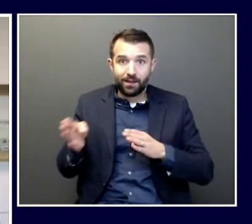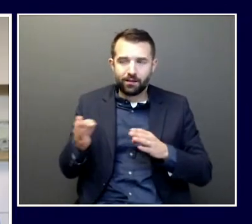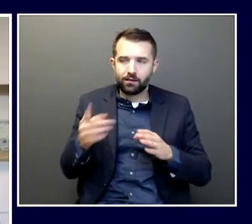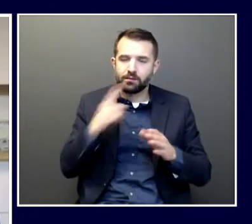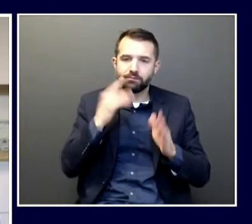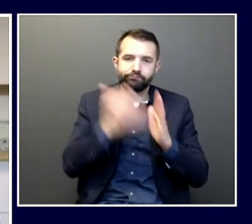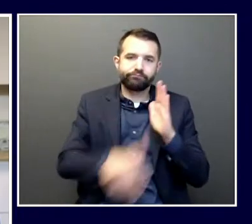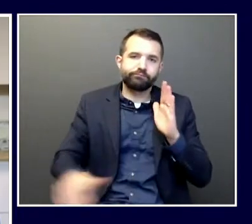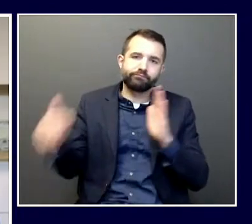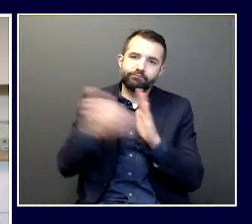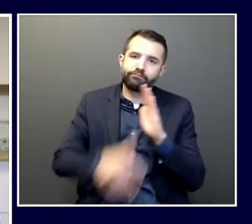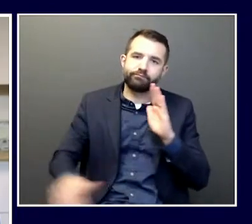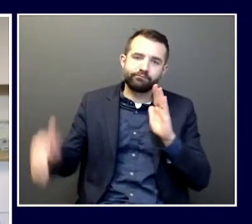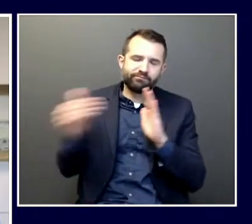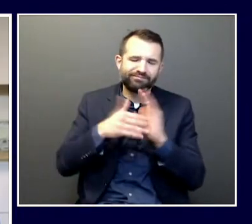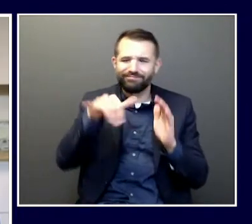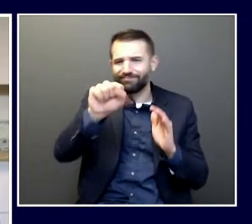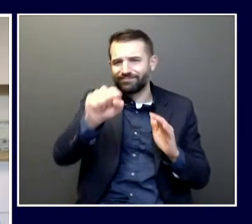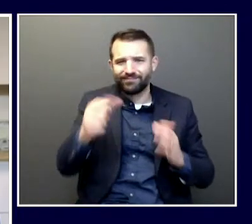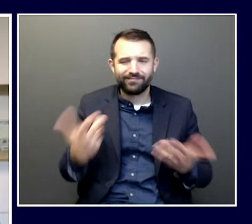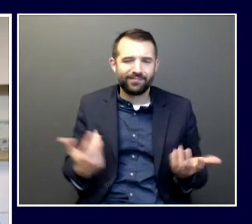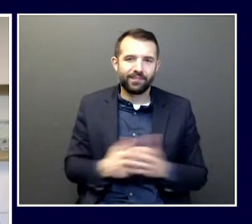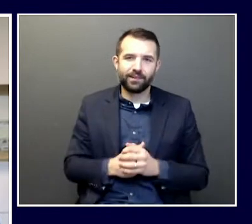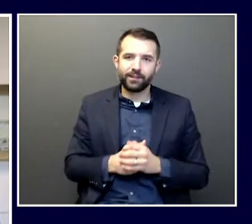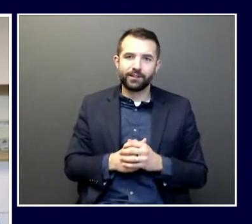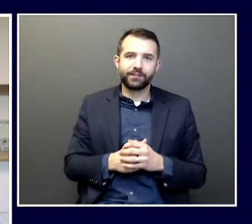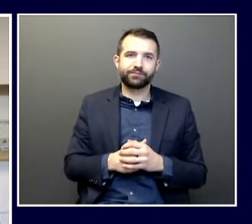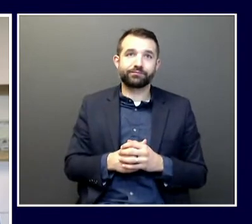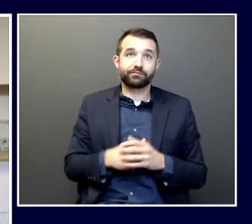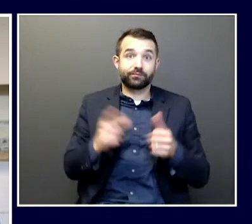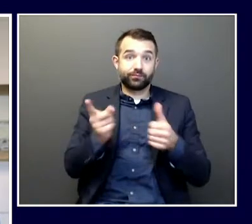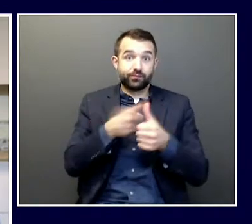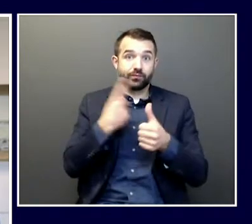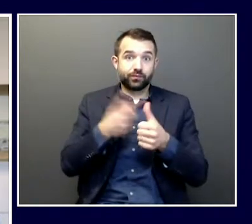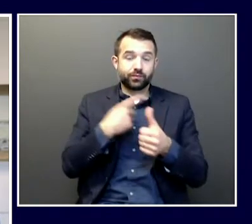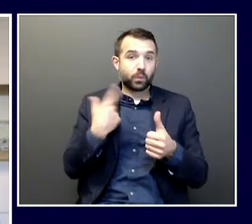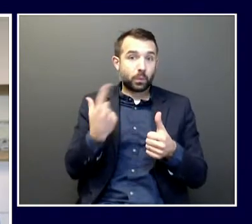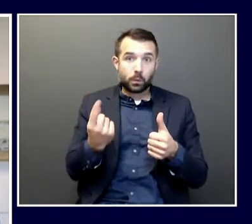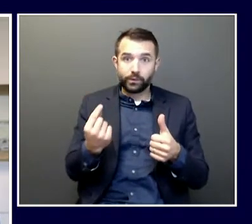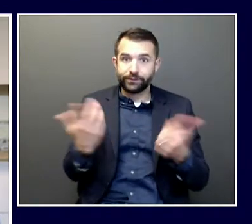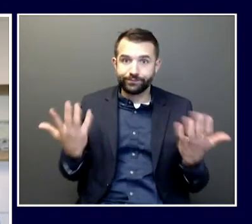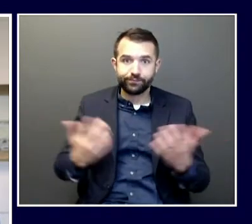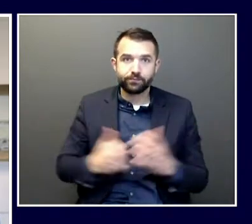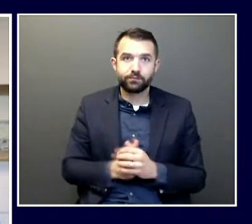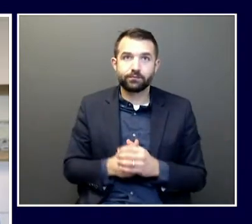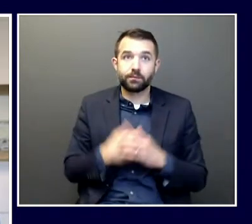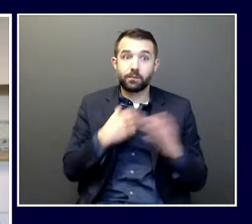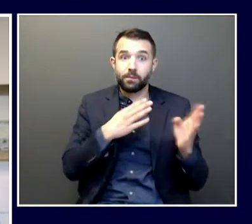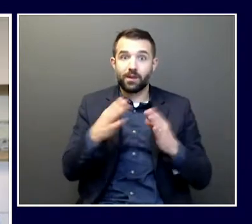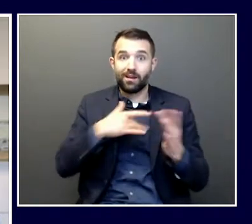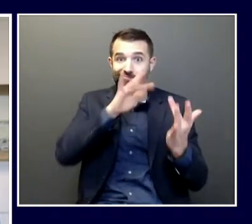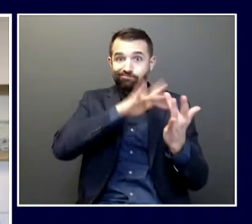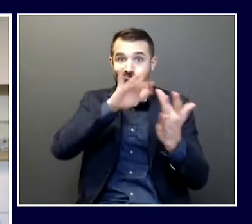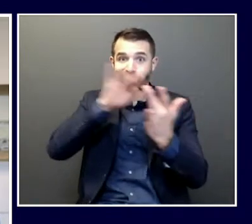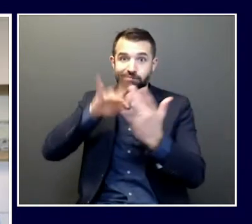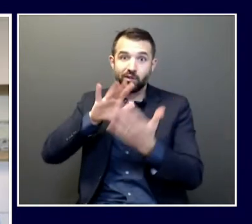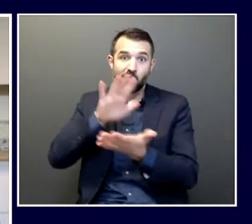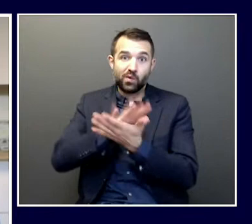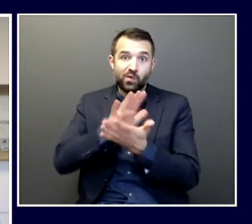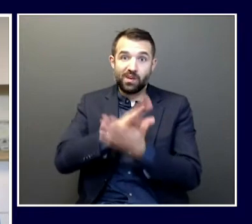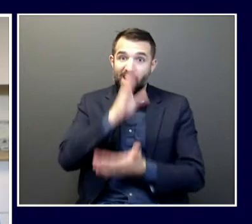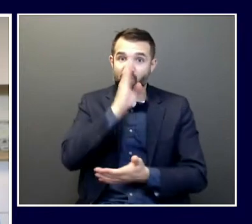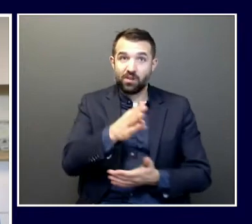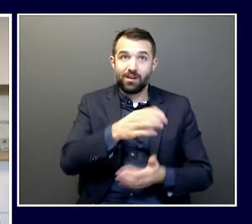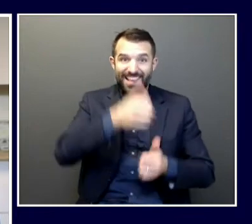start here. The first thing that we've done in terms of our planning is to reach out to schools directly, every single district, every